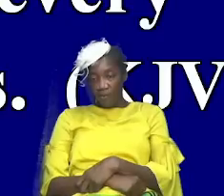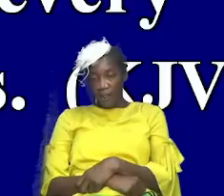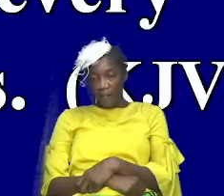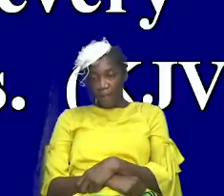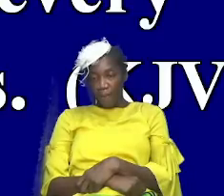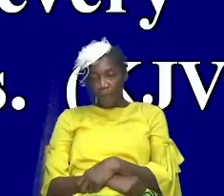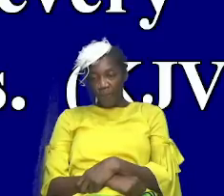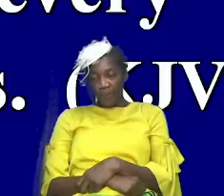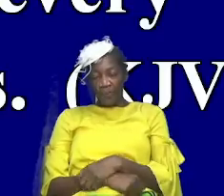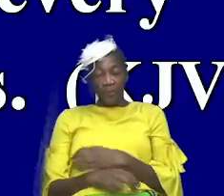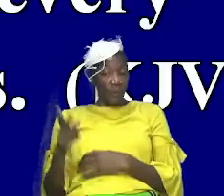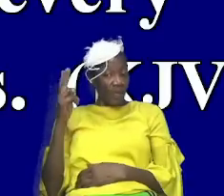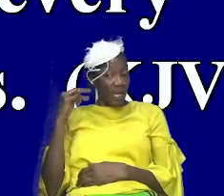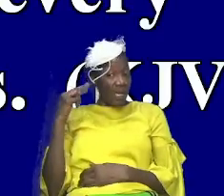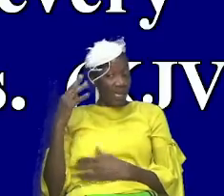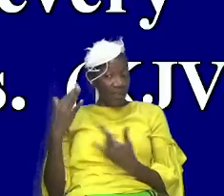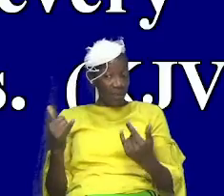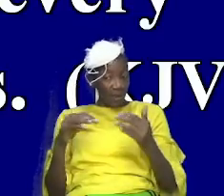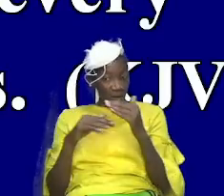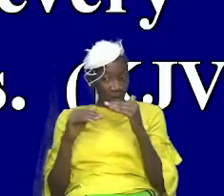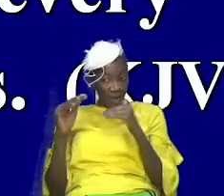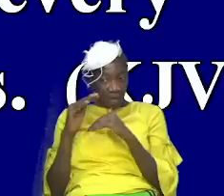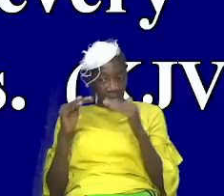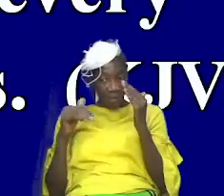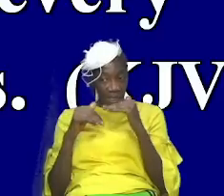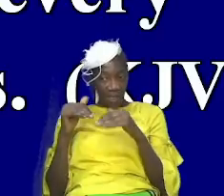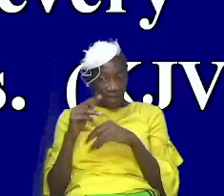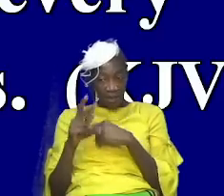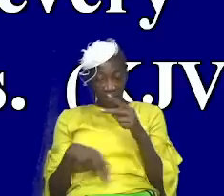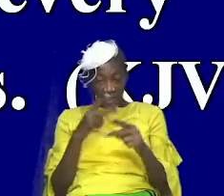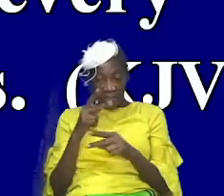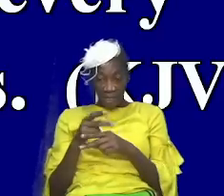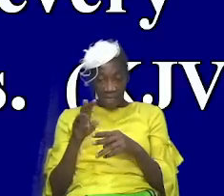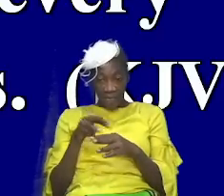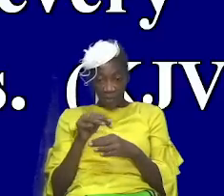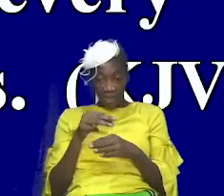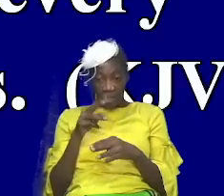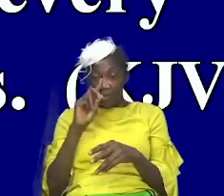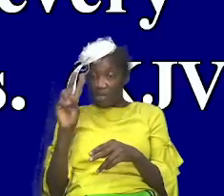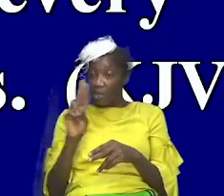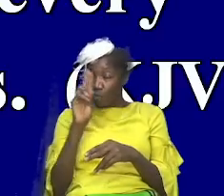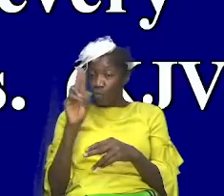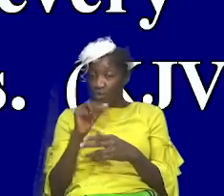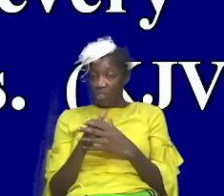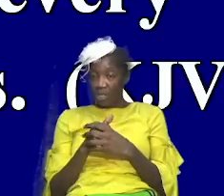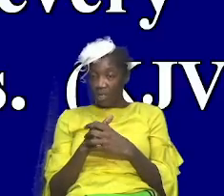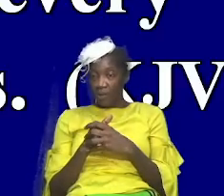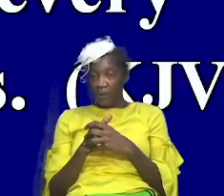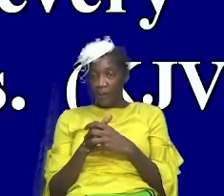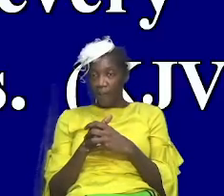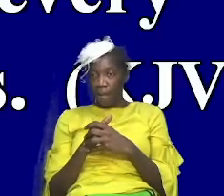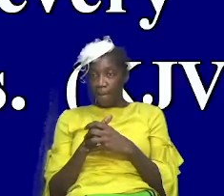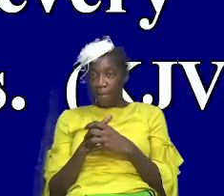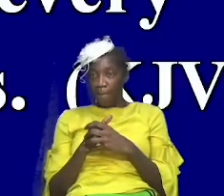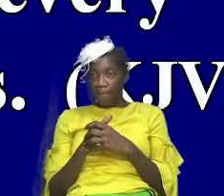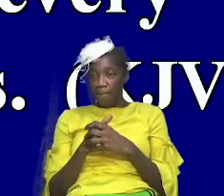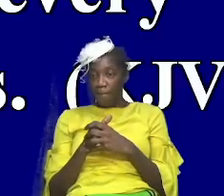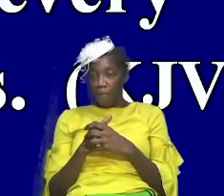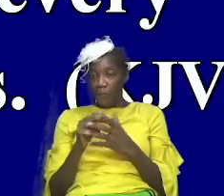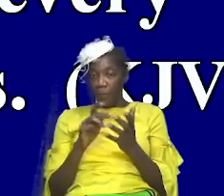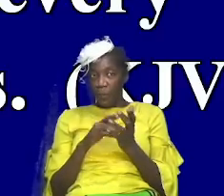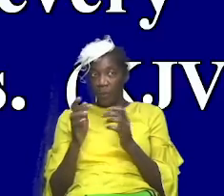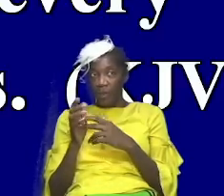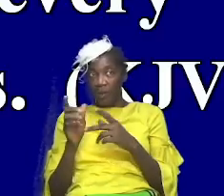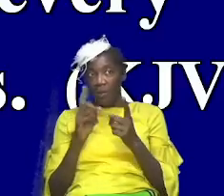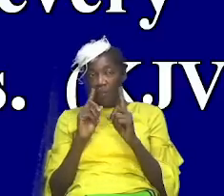and take heed how you build and what kind of material you're using. You see, the Bible talks about these, you